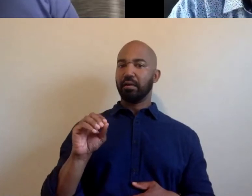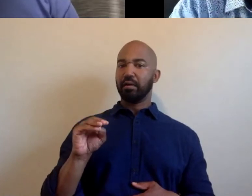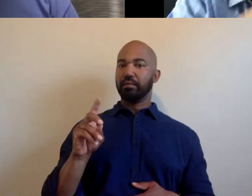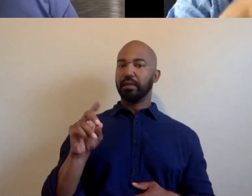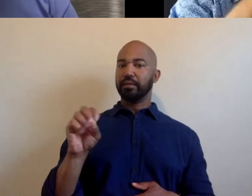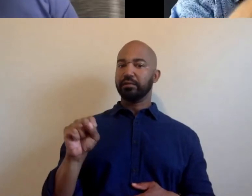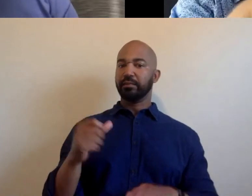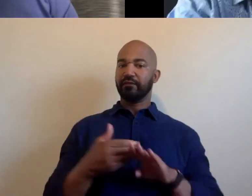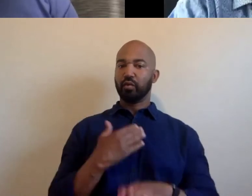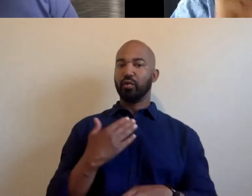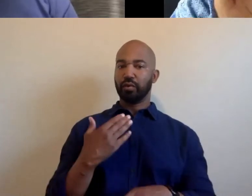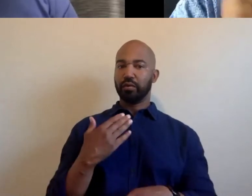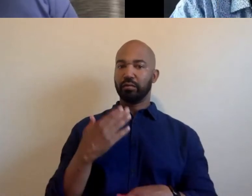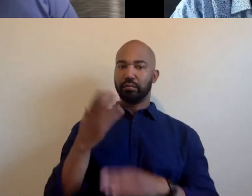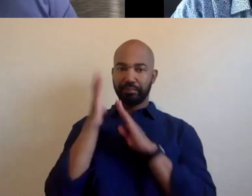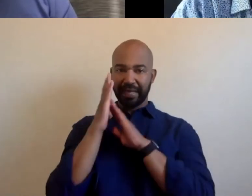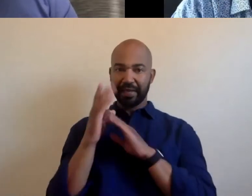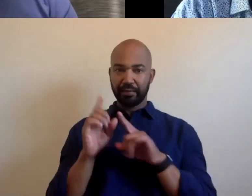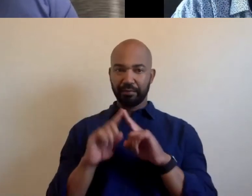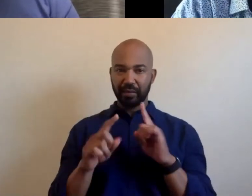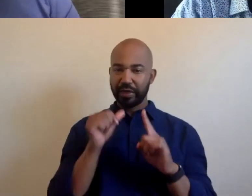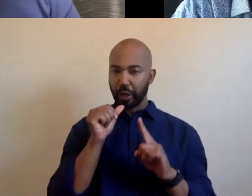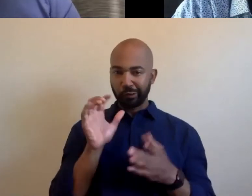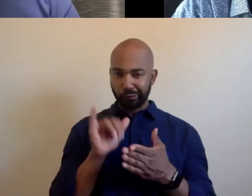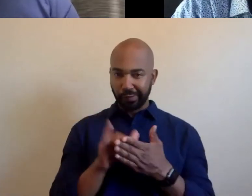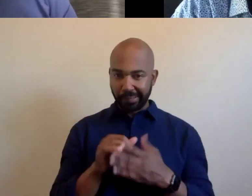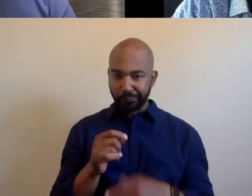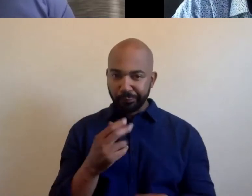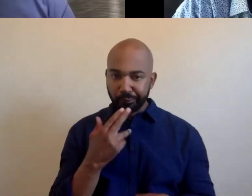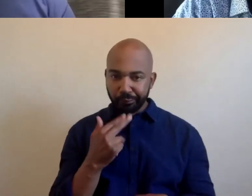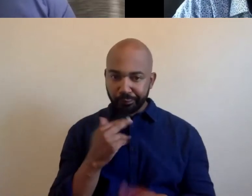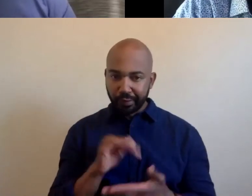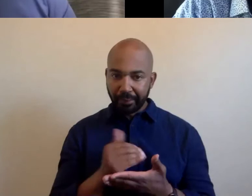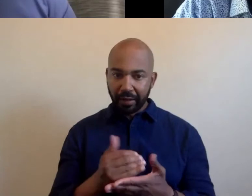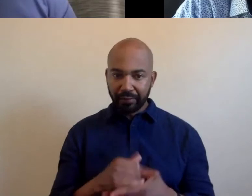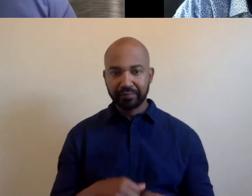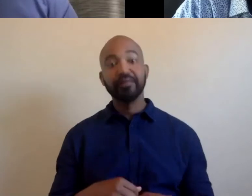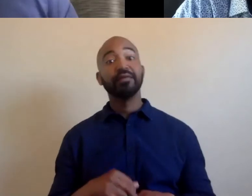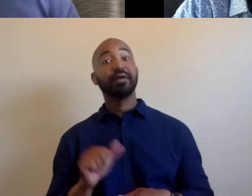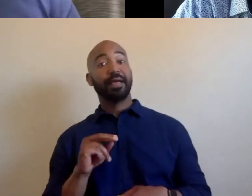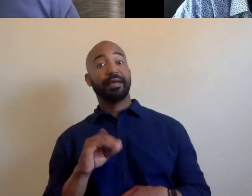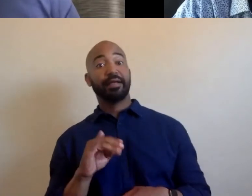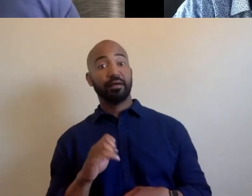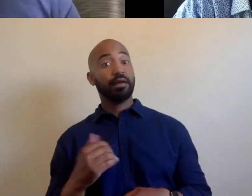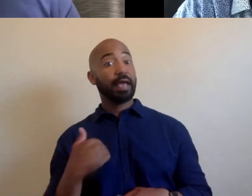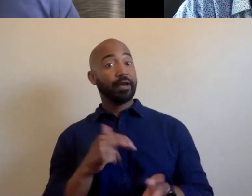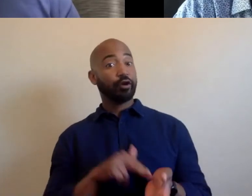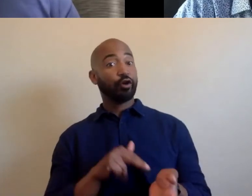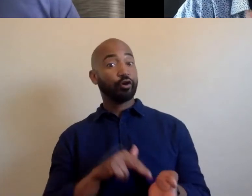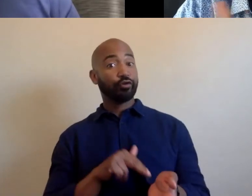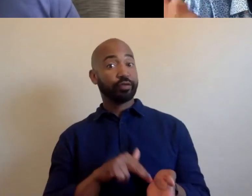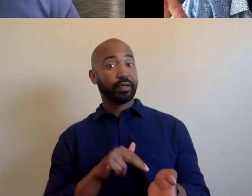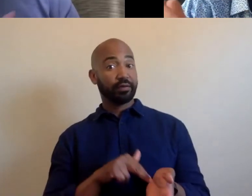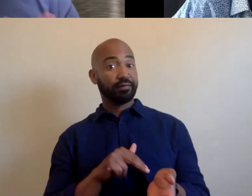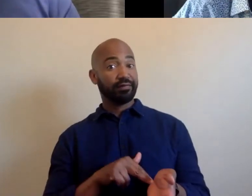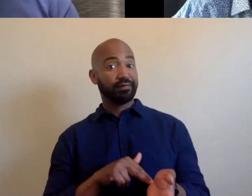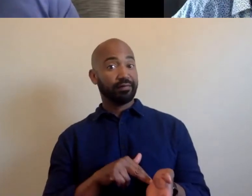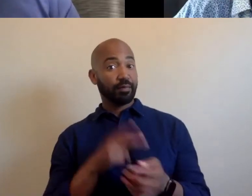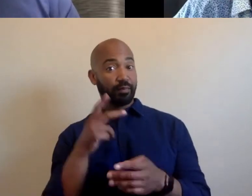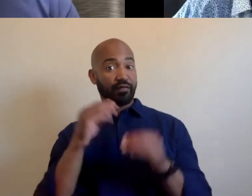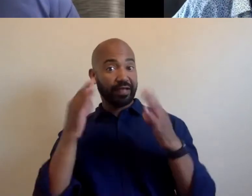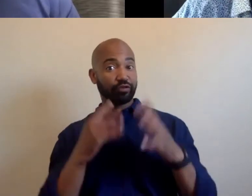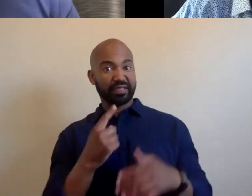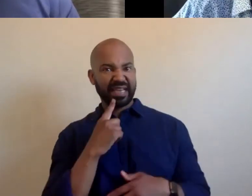And most of us don't do that small, but yeah, it's I actually had a nursing professor that used to say 11 almonds a day. And I was